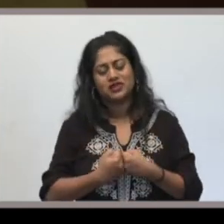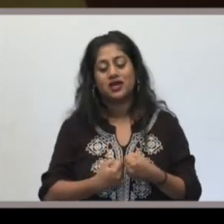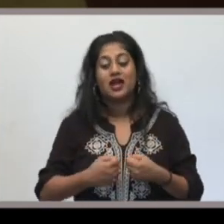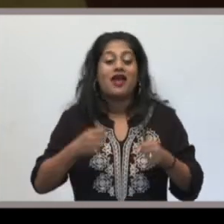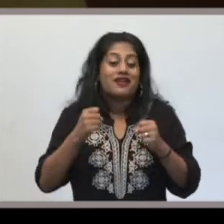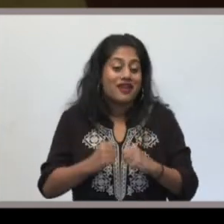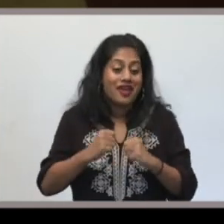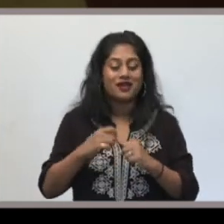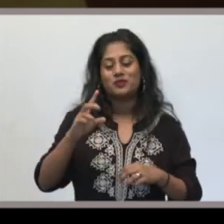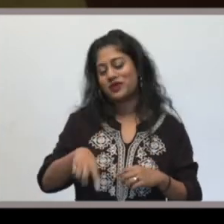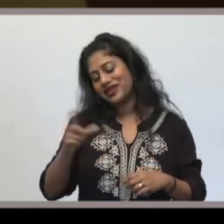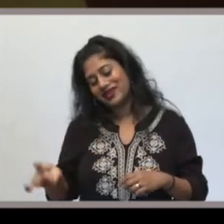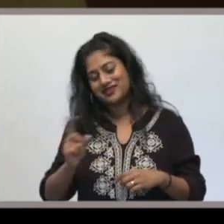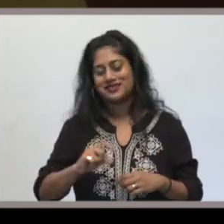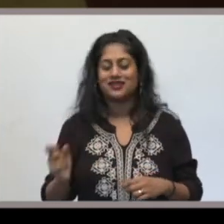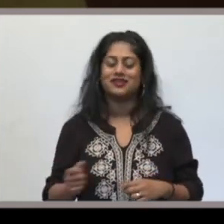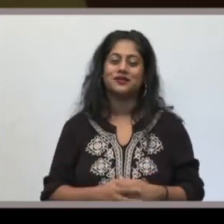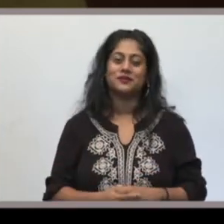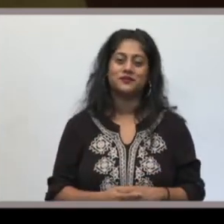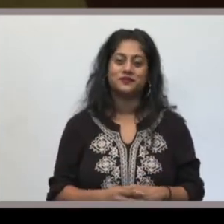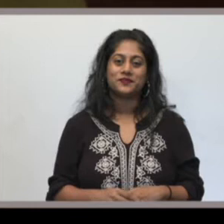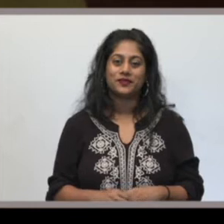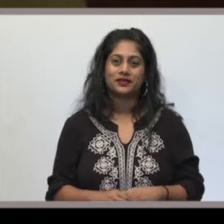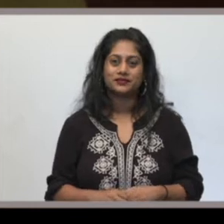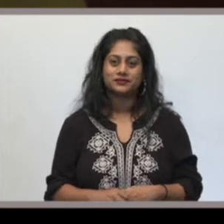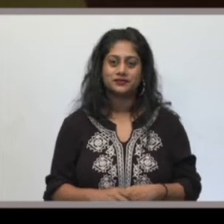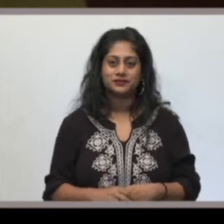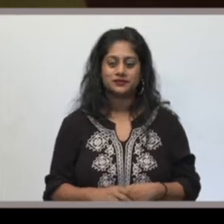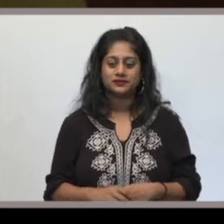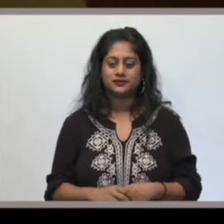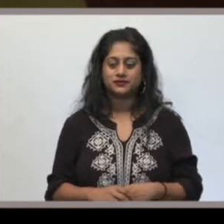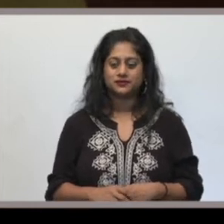and help. But someone who falls alone is